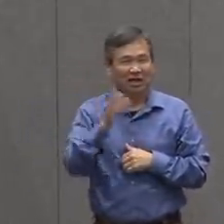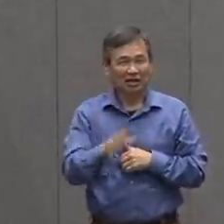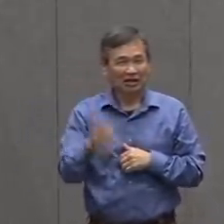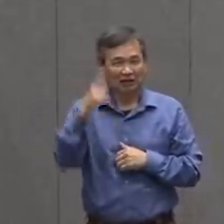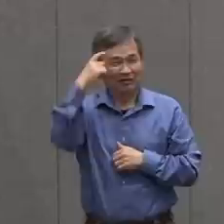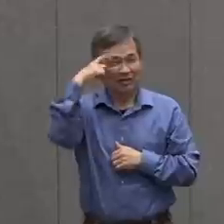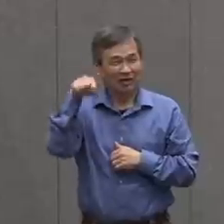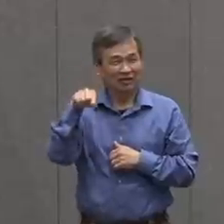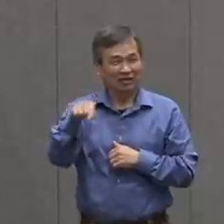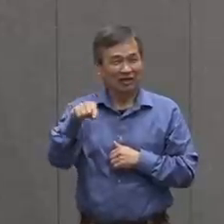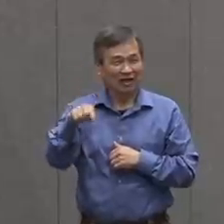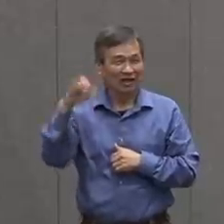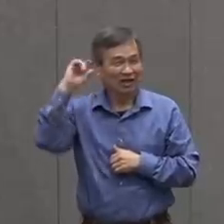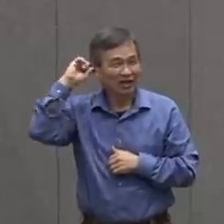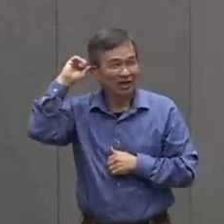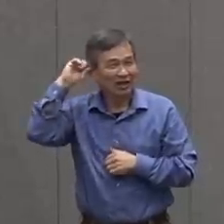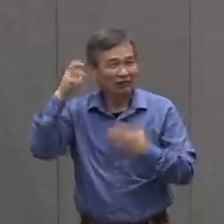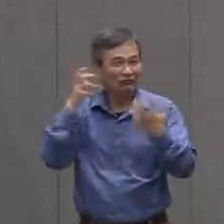of an ear.